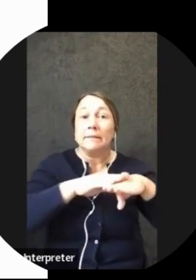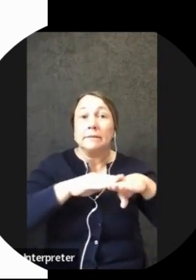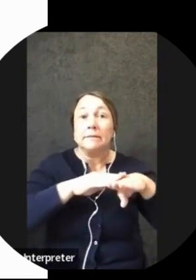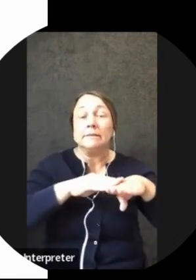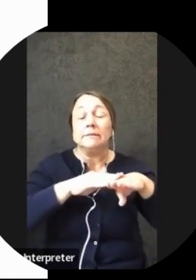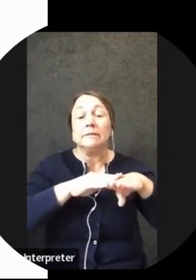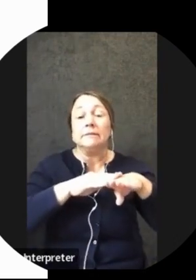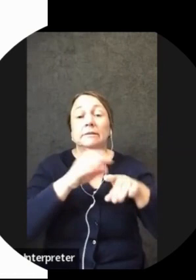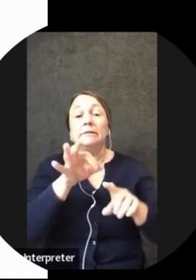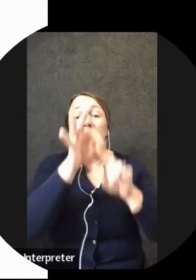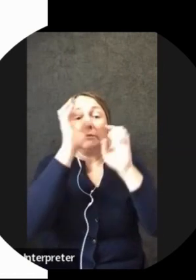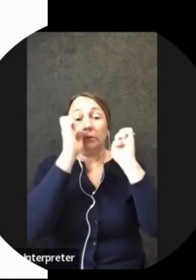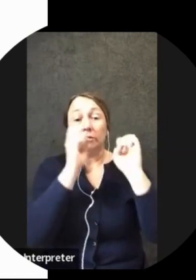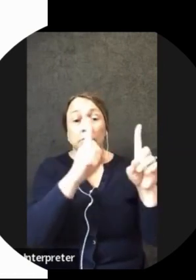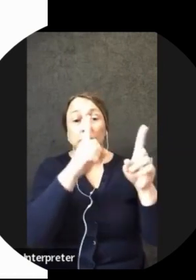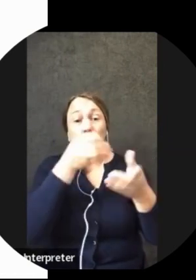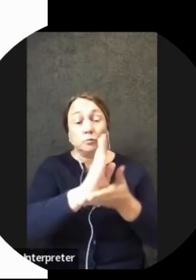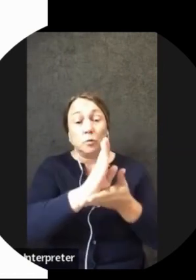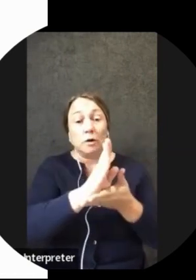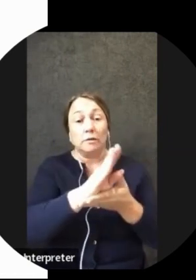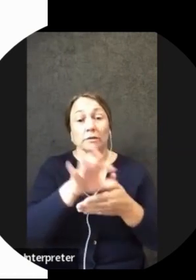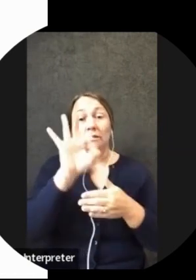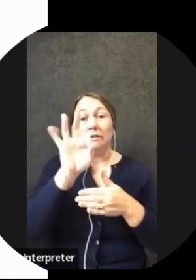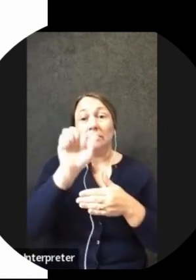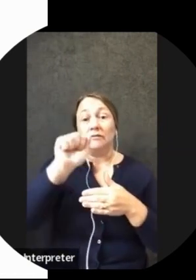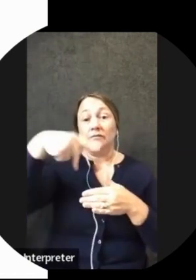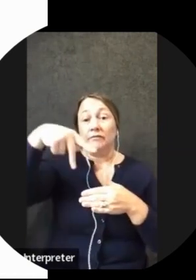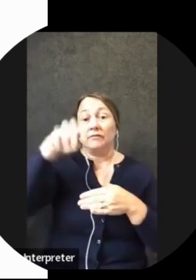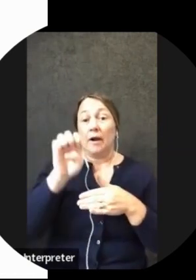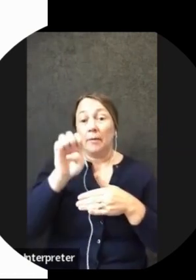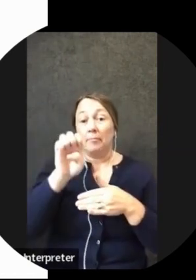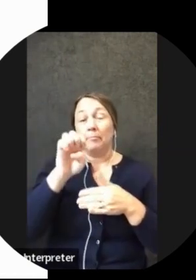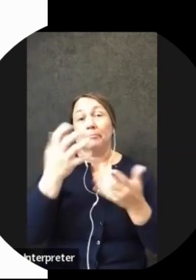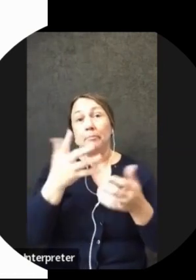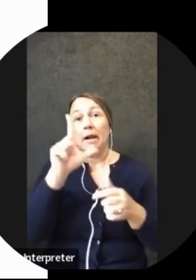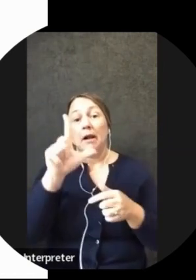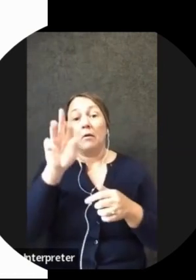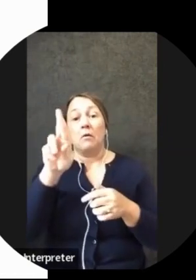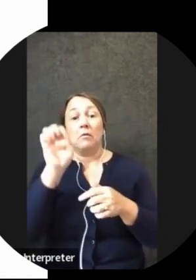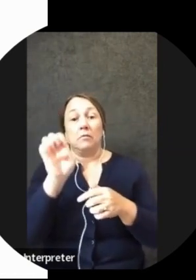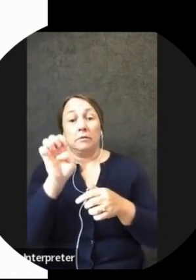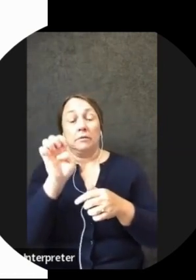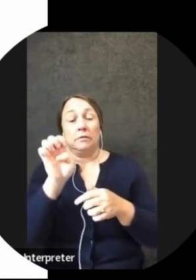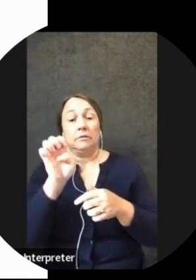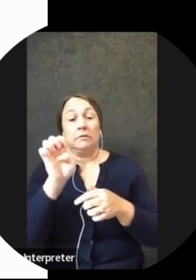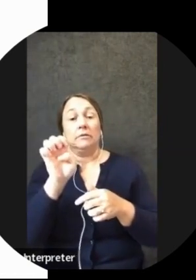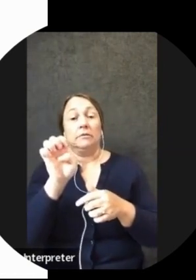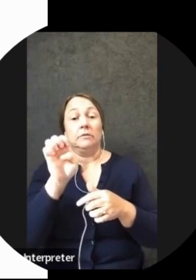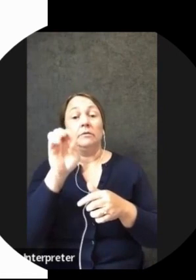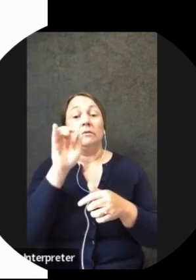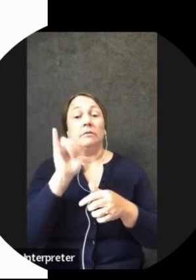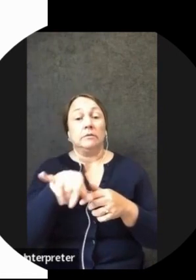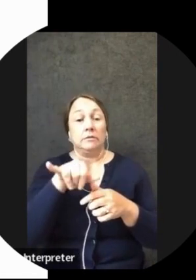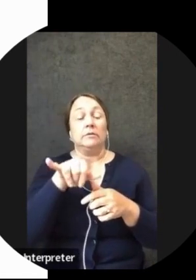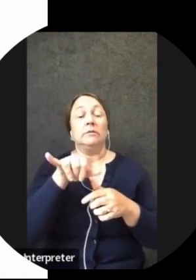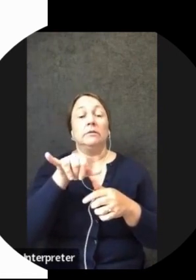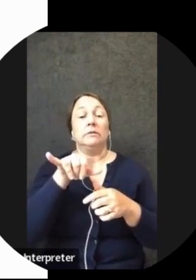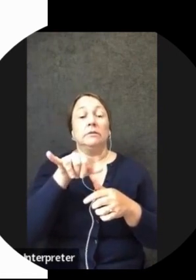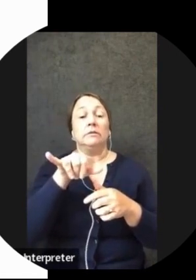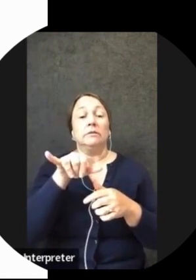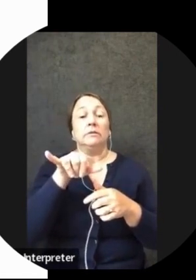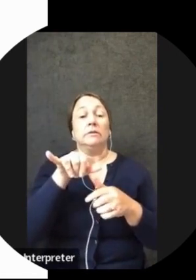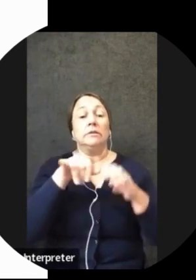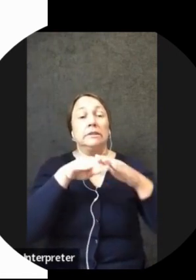relating to FAPE, free appropriate public education, in the LRE, least restrictive